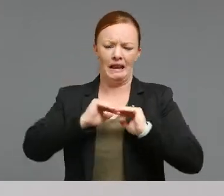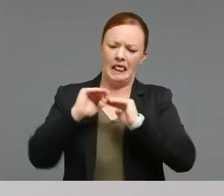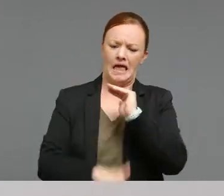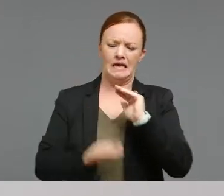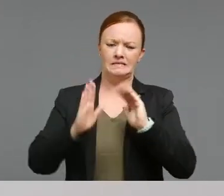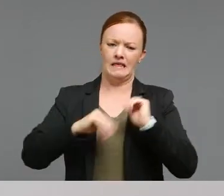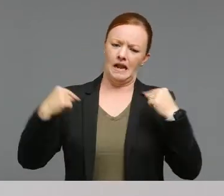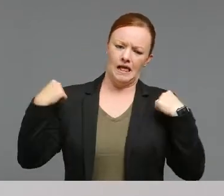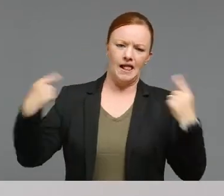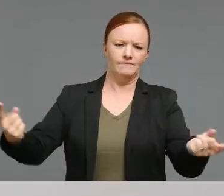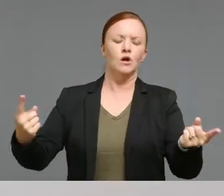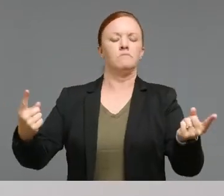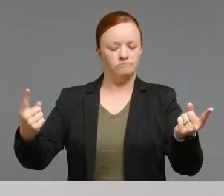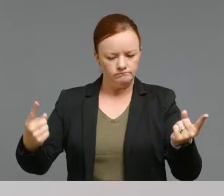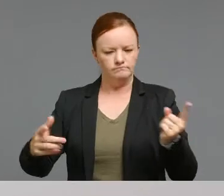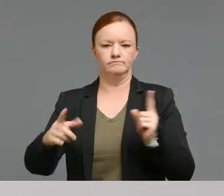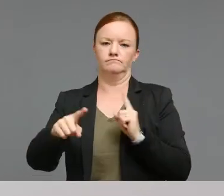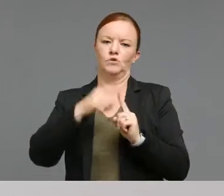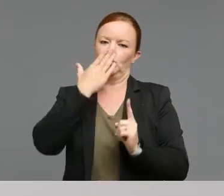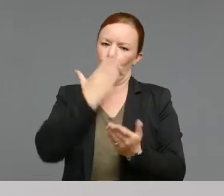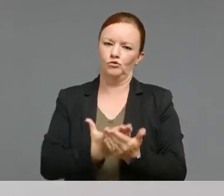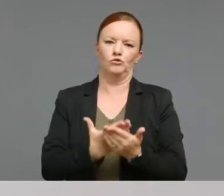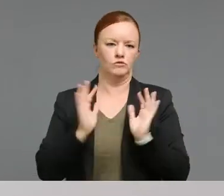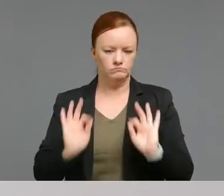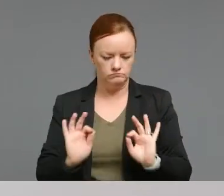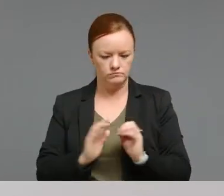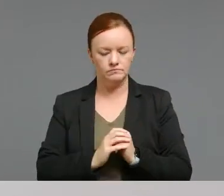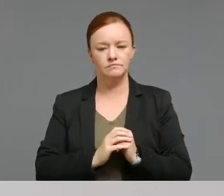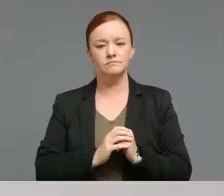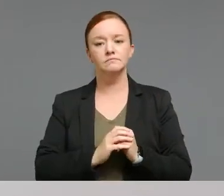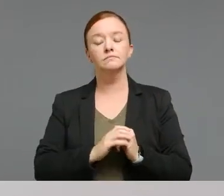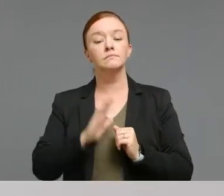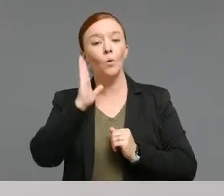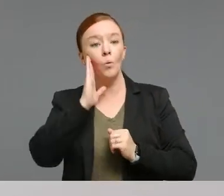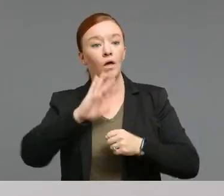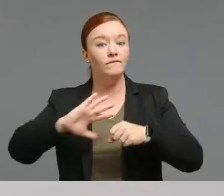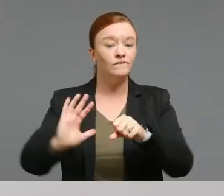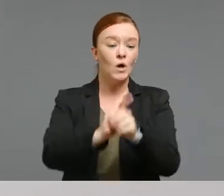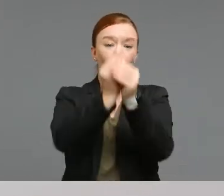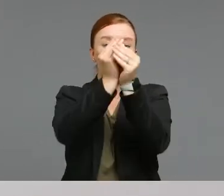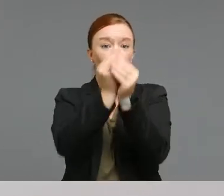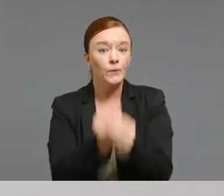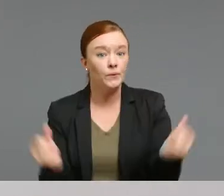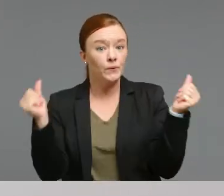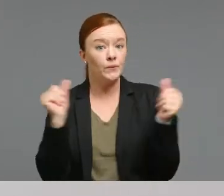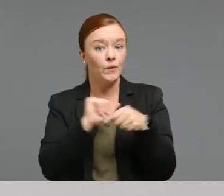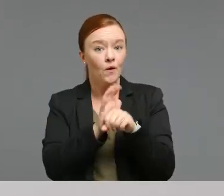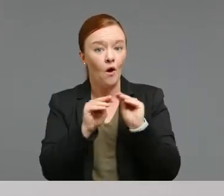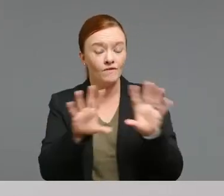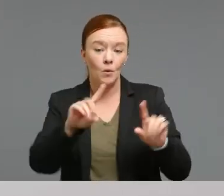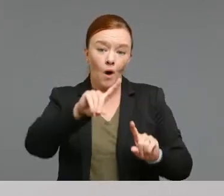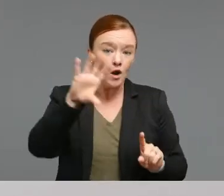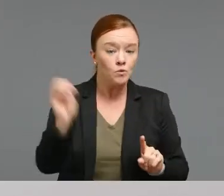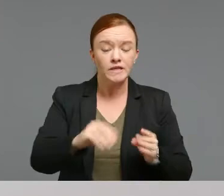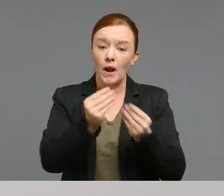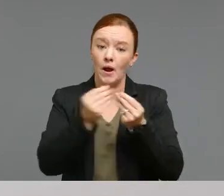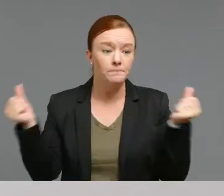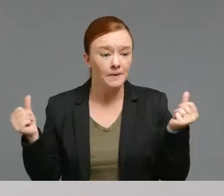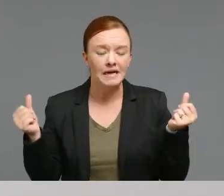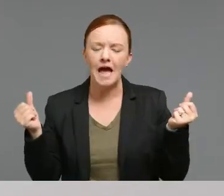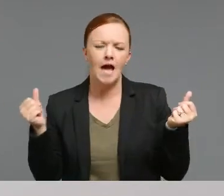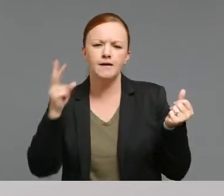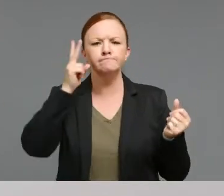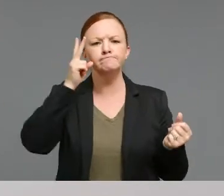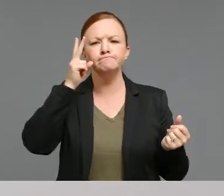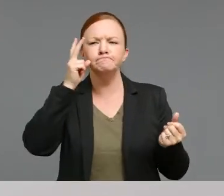that's another good sign. I don't know that we'll ever fully get rid of COVID-19 in our community. It might circulate just like